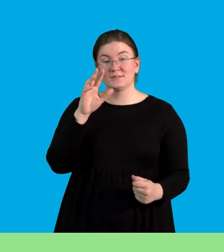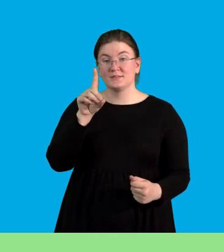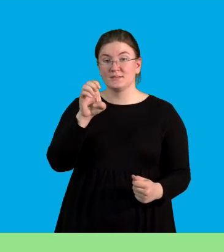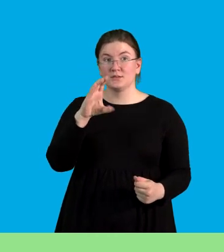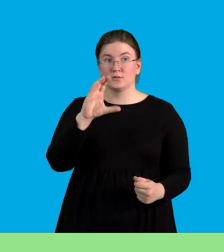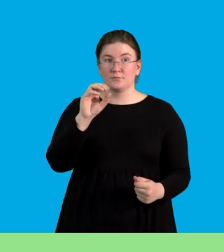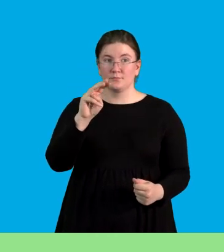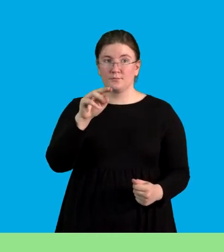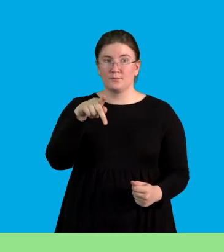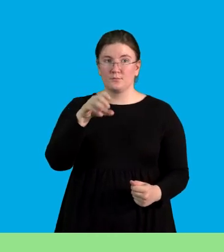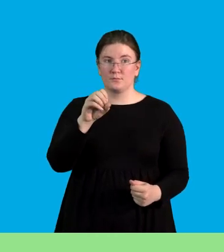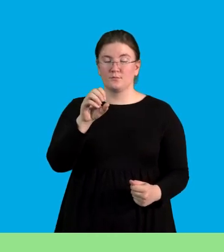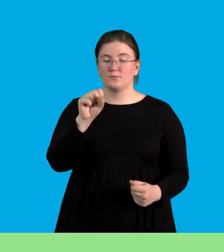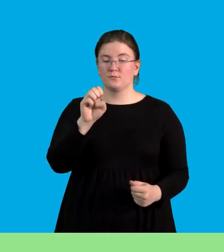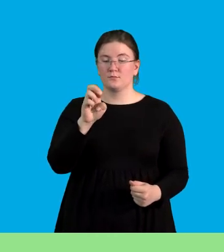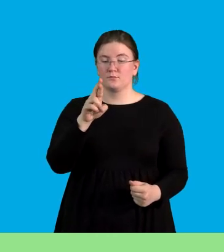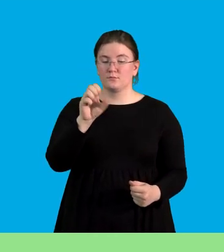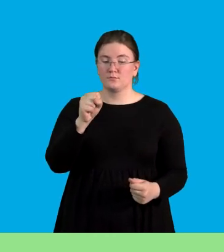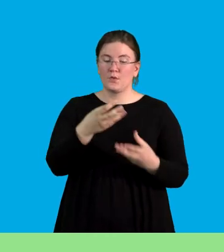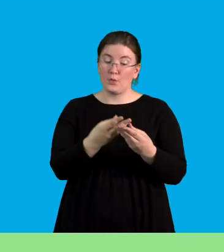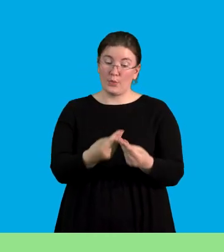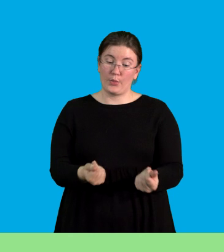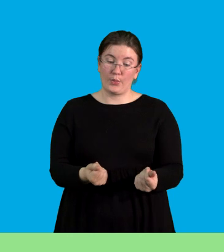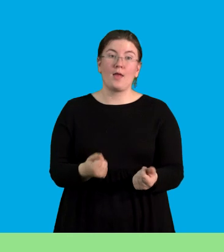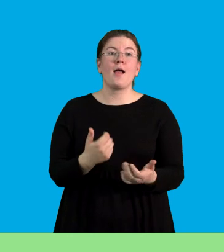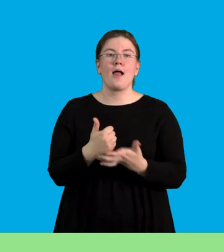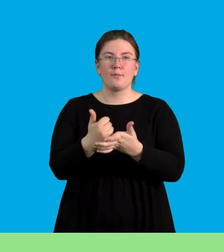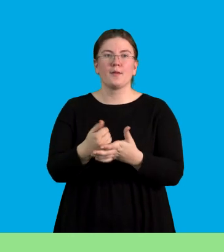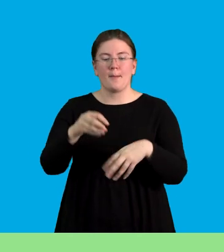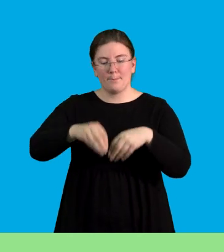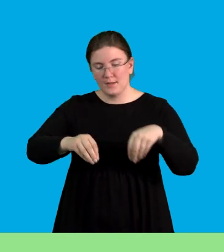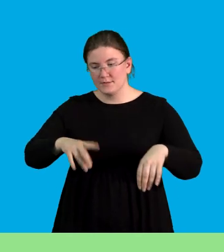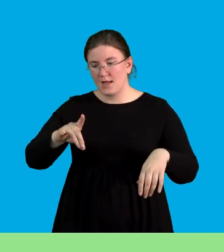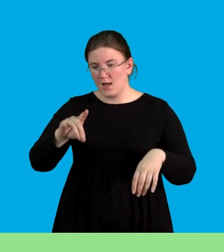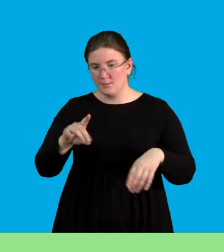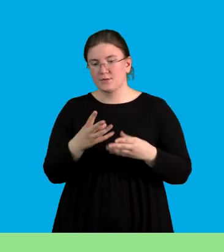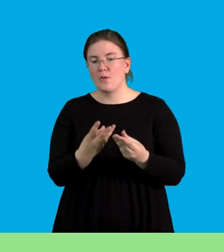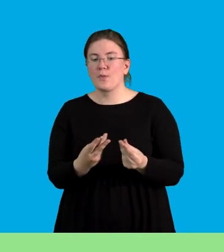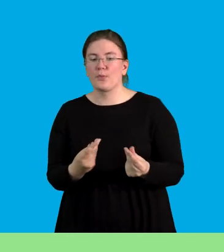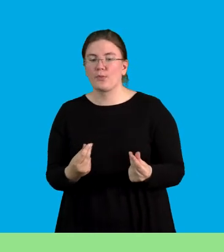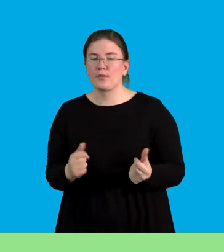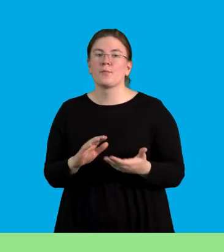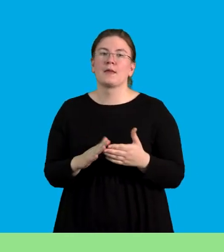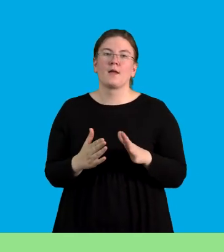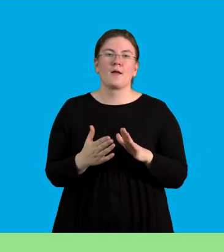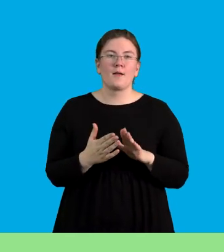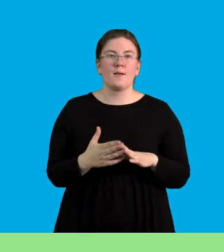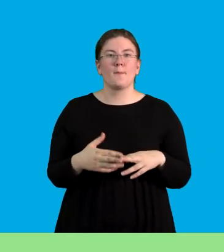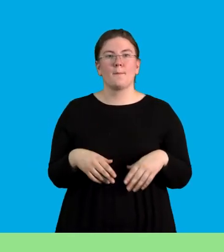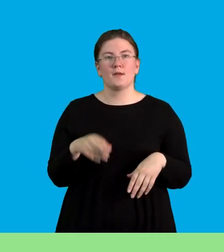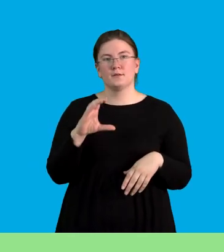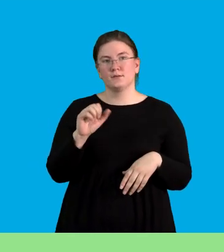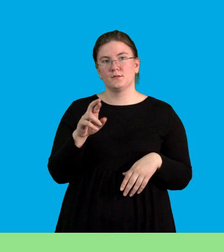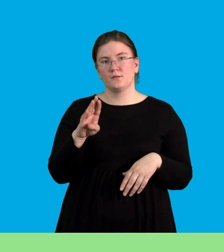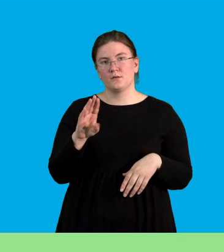now, decomposers break down plants and animals into useful nutrients like carbon and